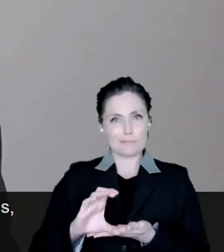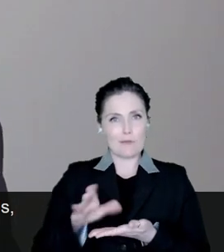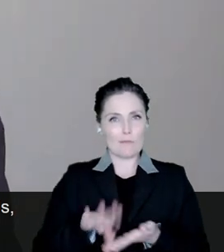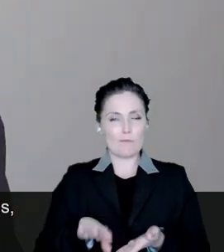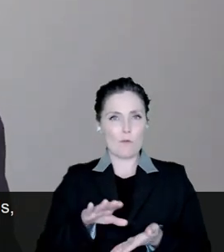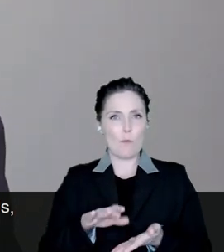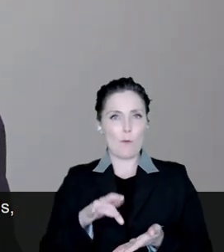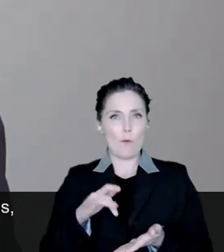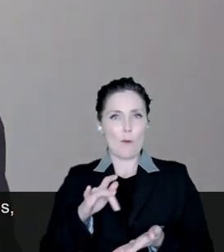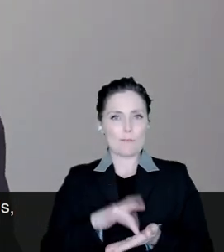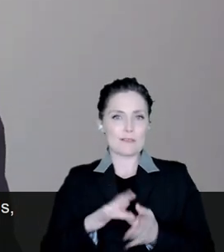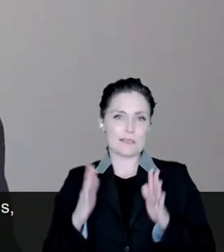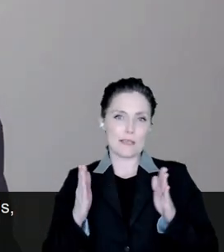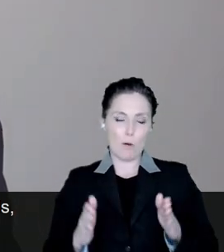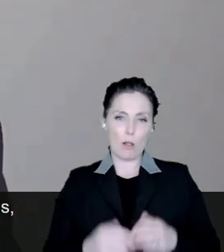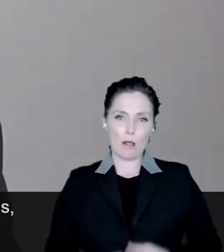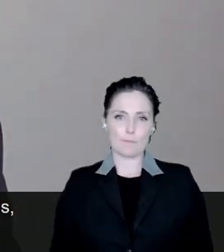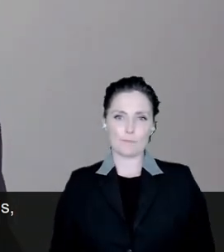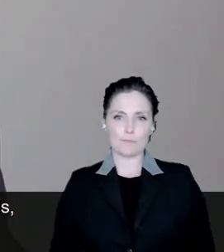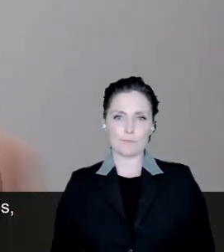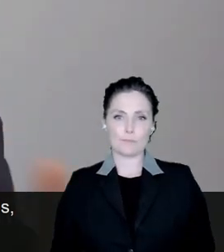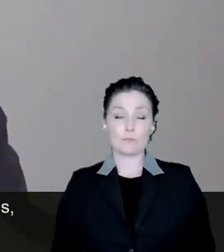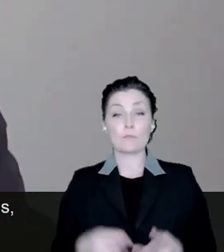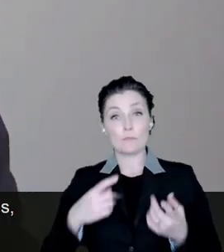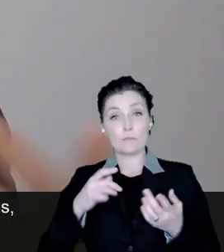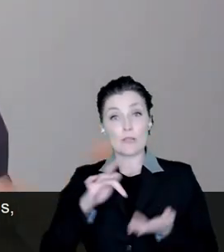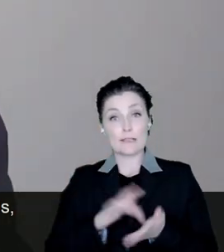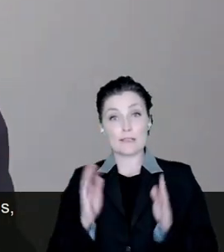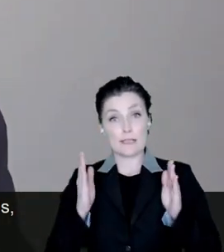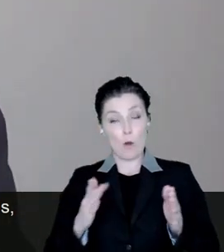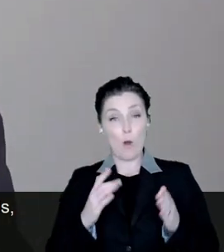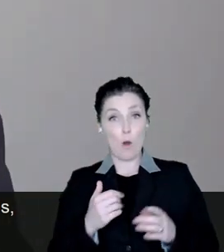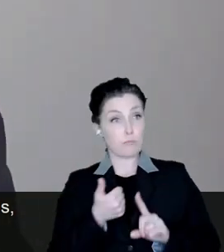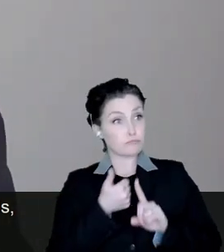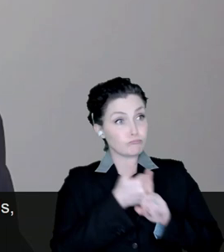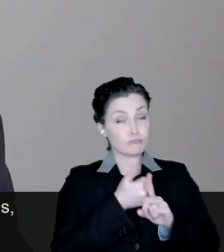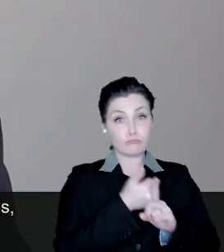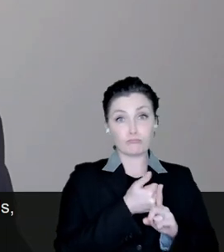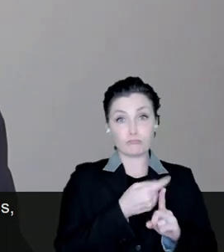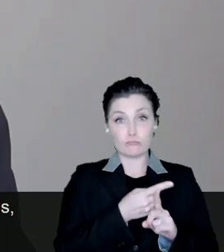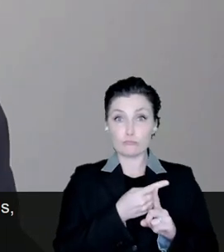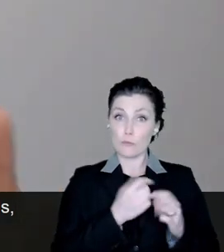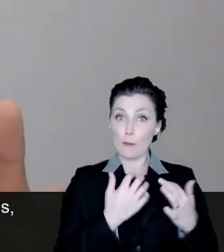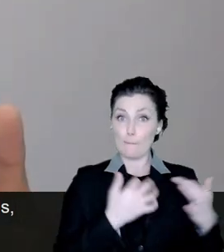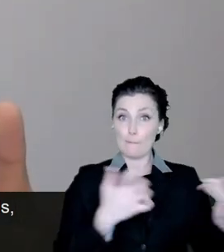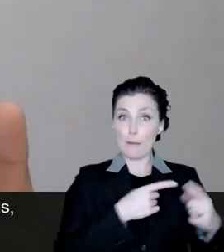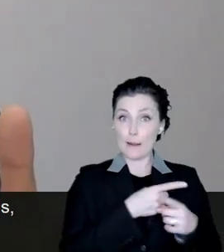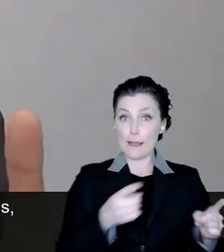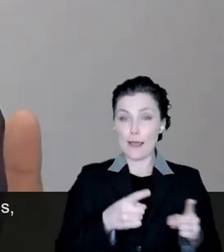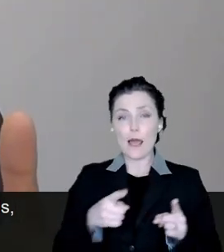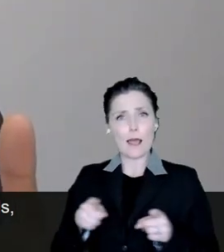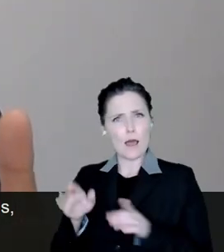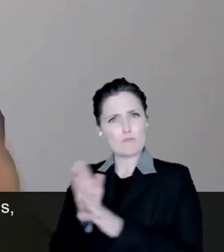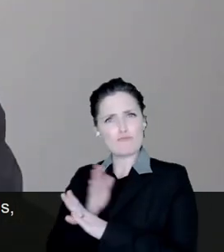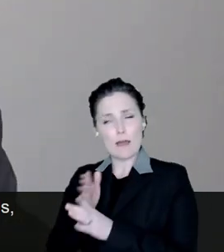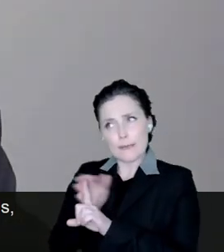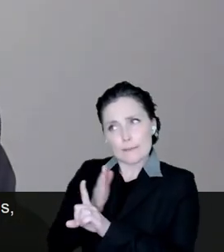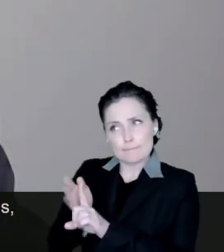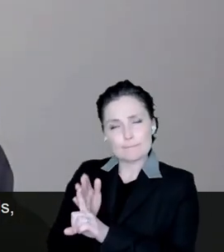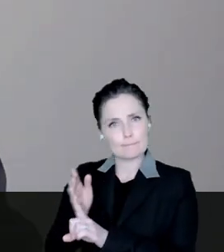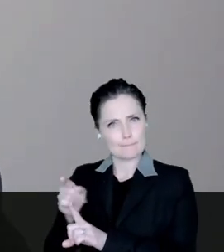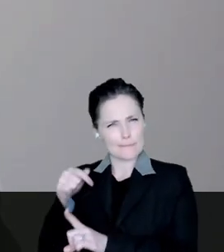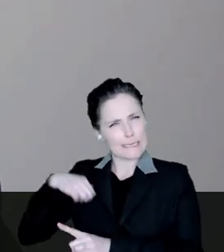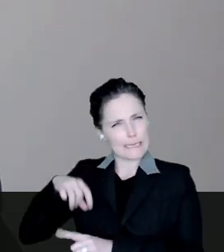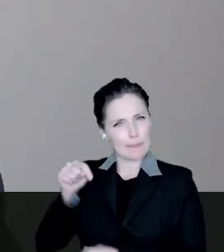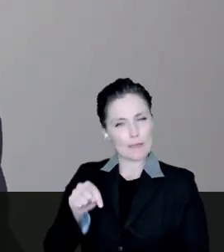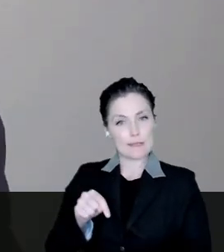Assembly, has been advocating both publicly and privately on this area. We've also so far, Simon, I can't take personal